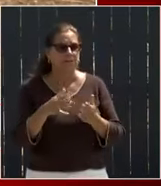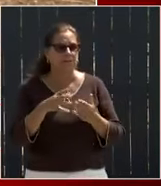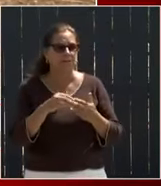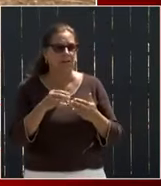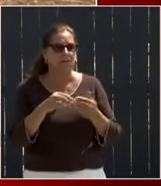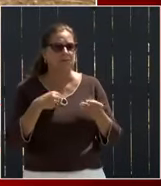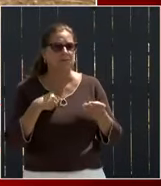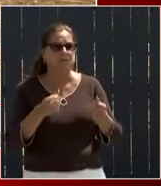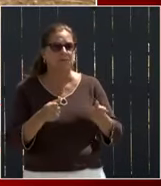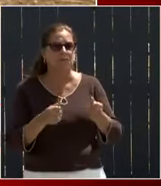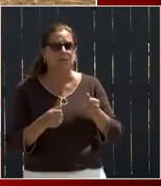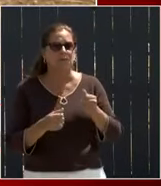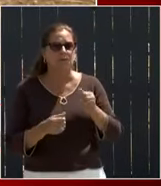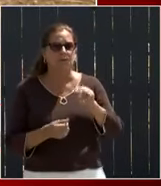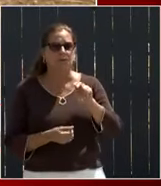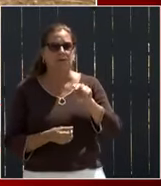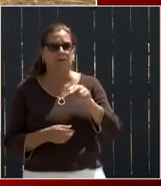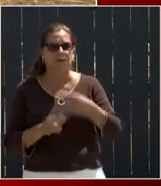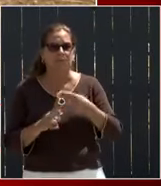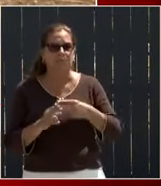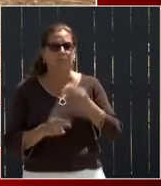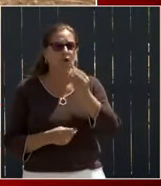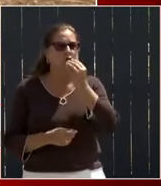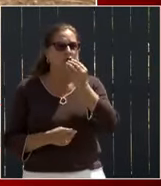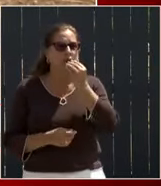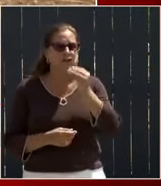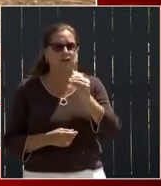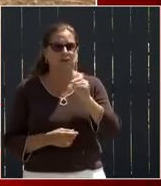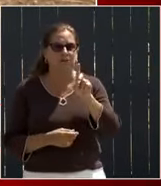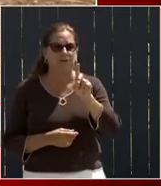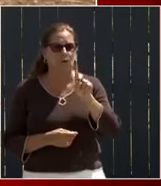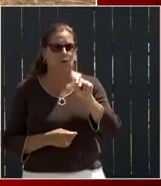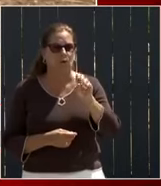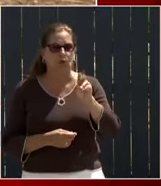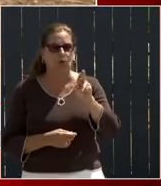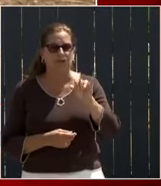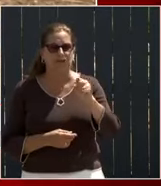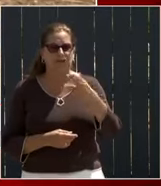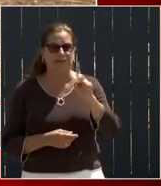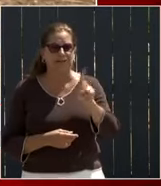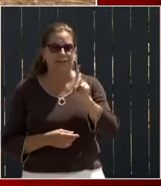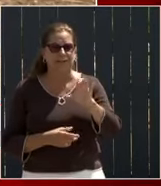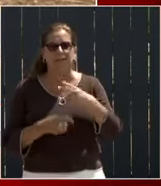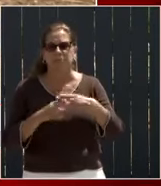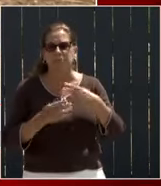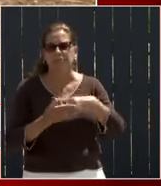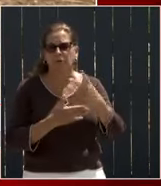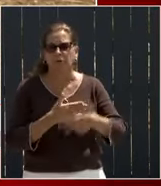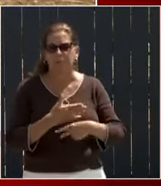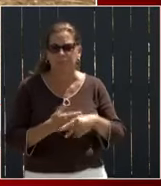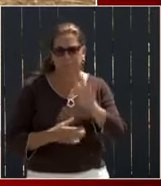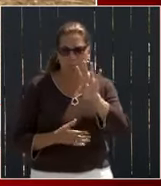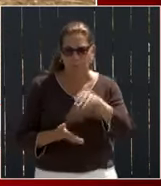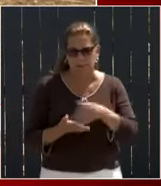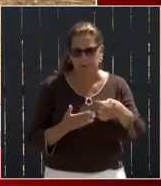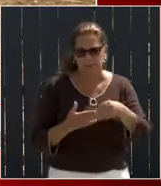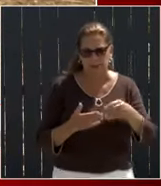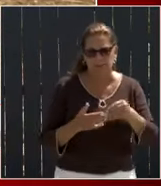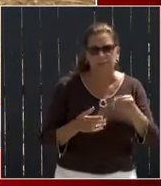Nourish DC. And Nourish DC, what that does is allow us to put grants and loans and technical assistance to